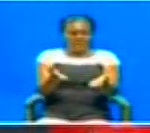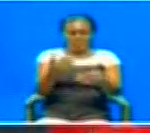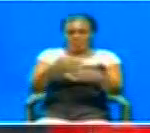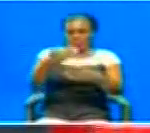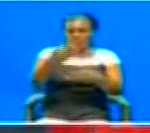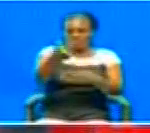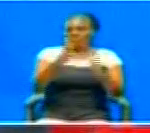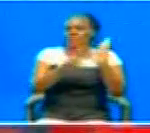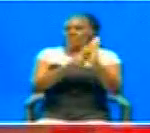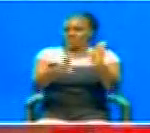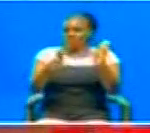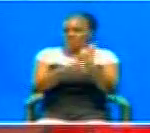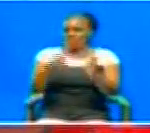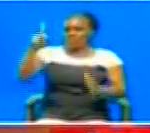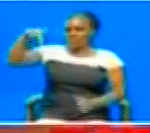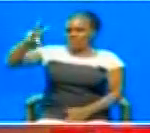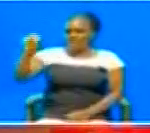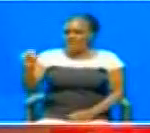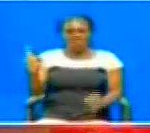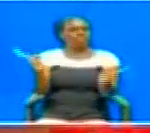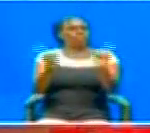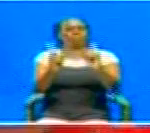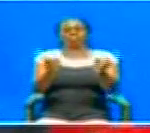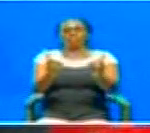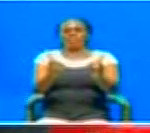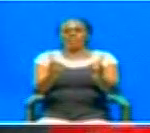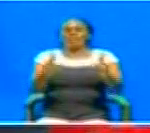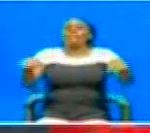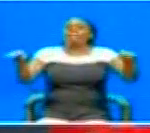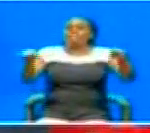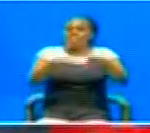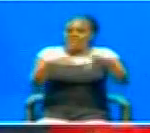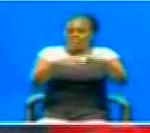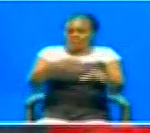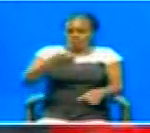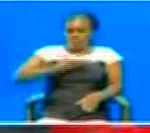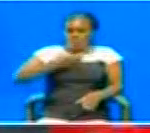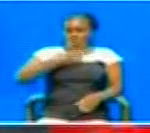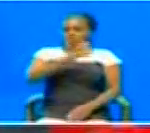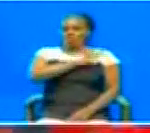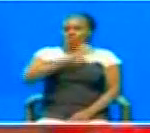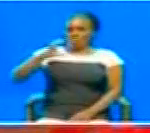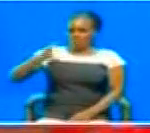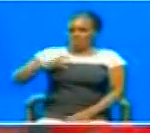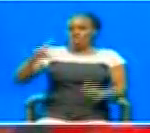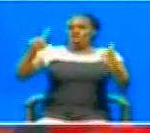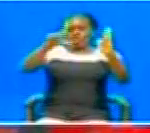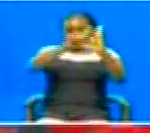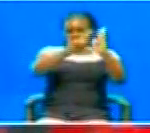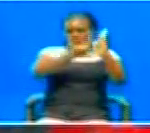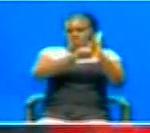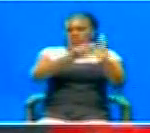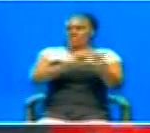understand, he doesn't represent the Prime Minister who he taped in secret. And the members of his own committee. And the rules of parliament are very